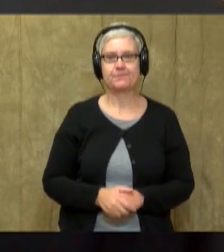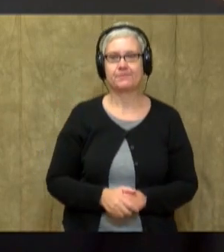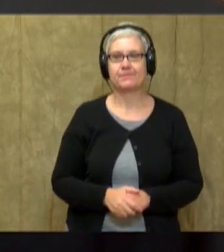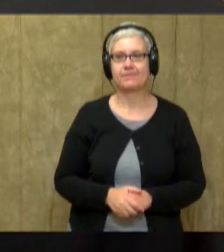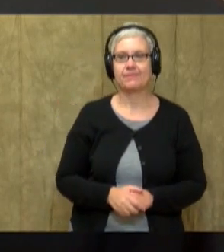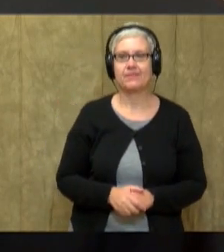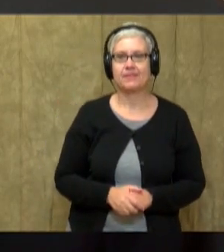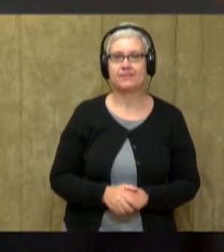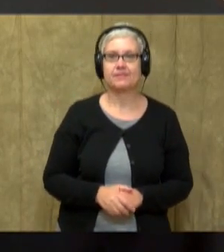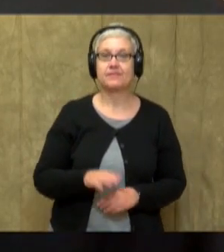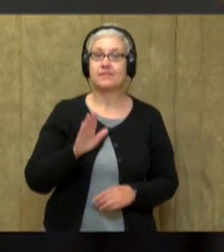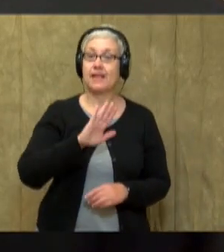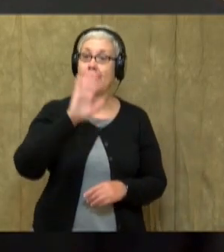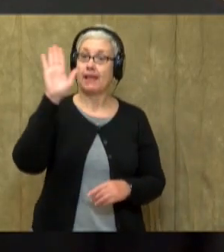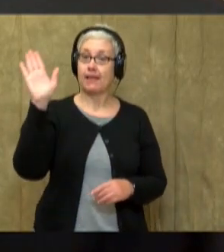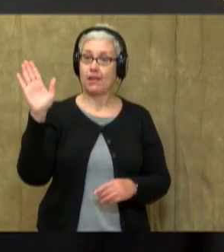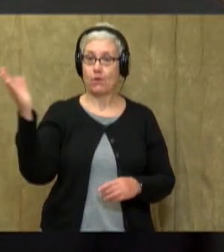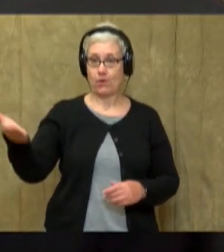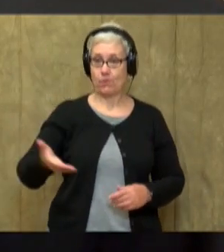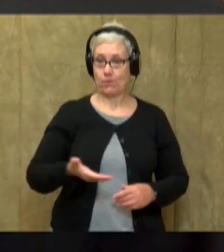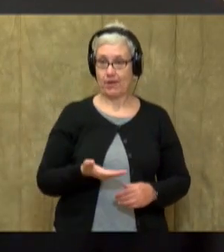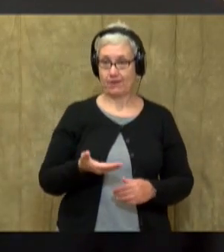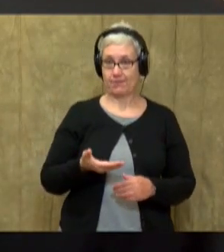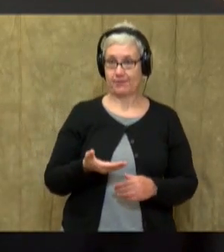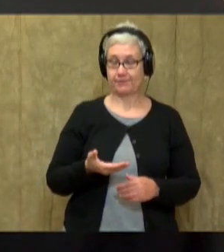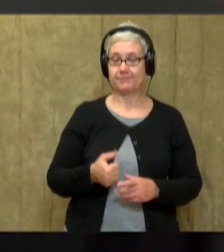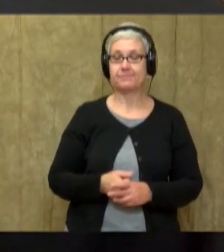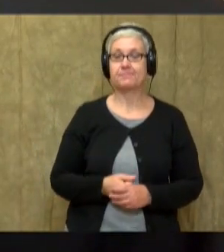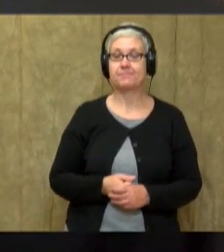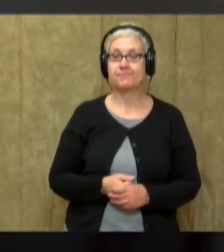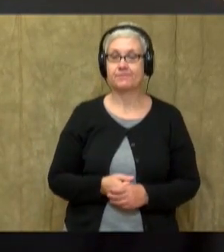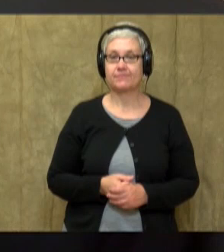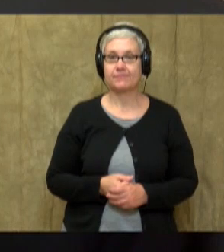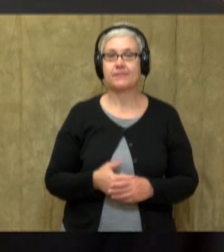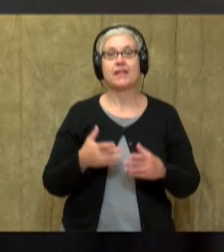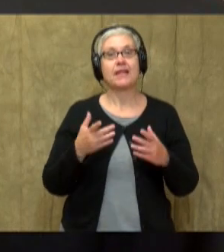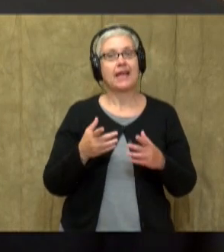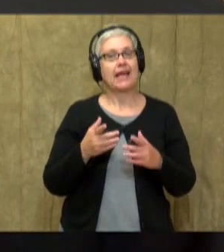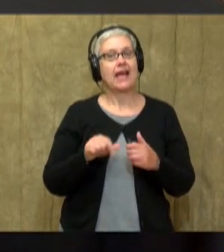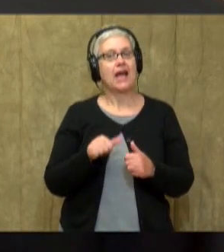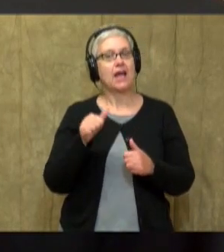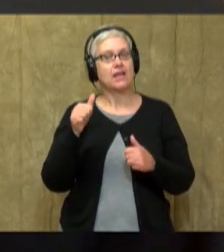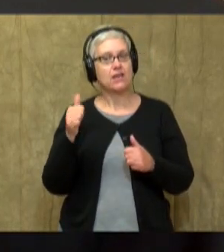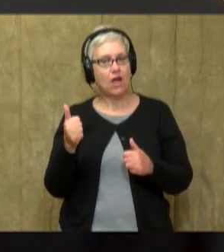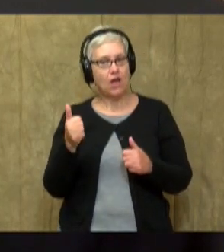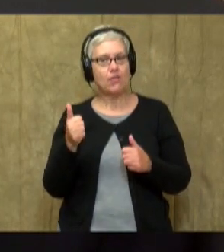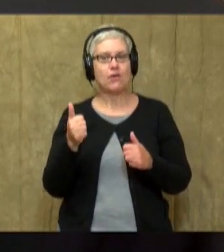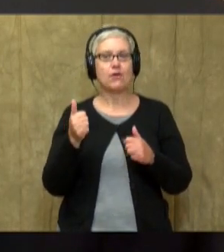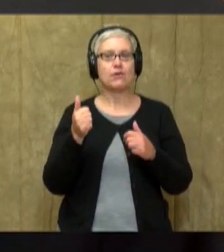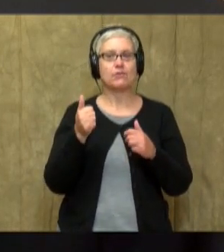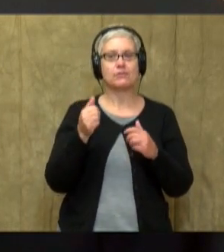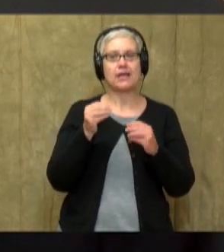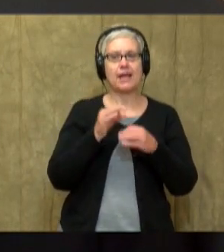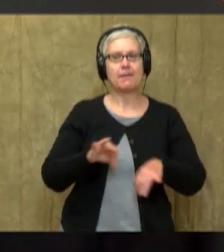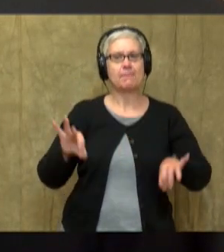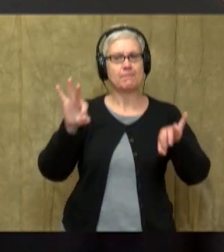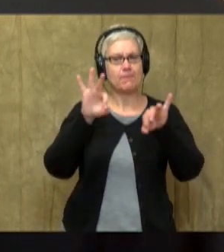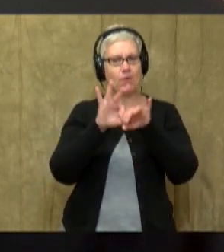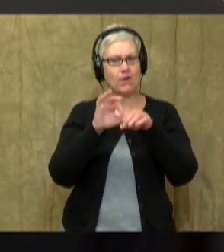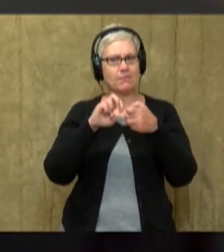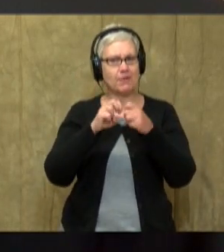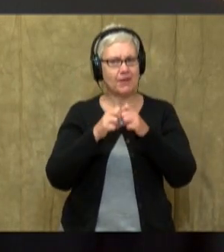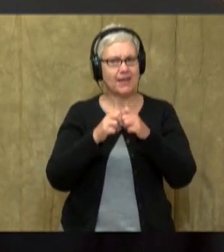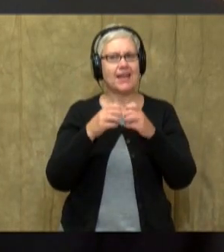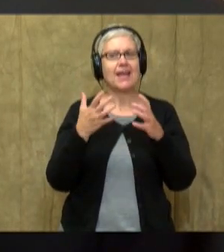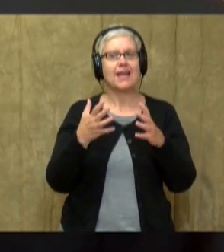Hello and welcome back again, everyone. We are here to talk about another important issue, especially for our students that will be